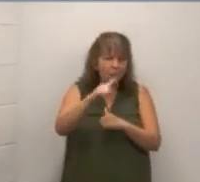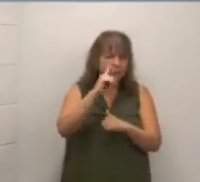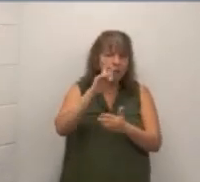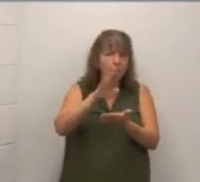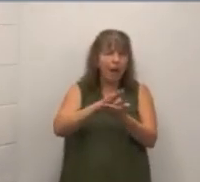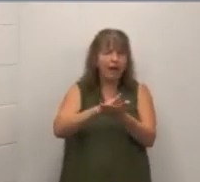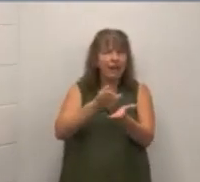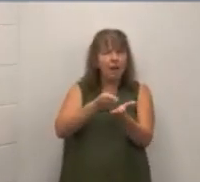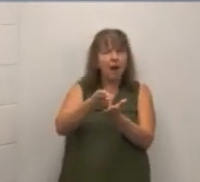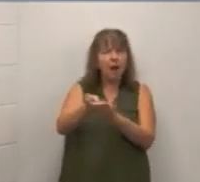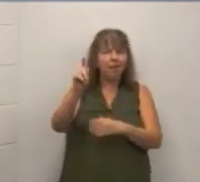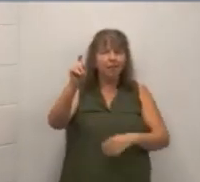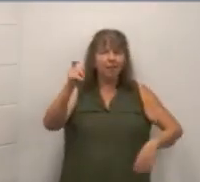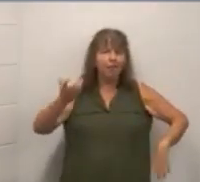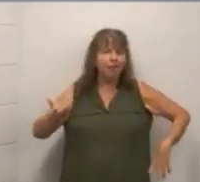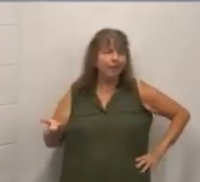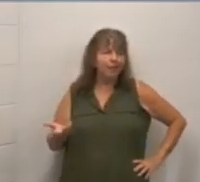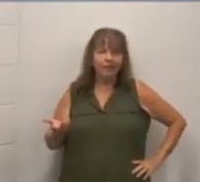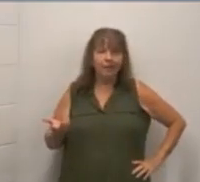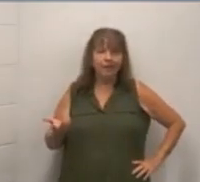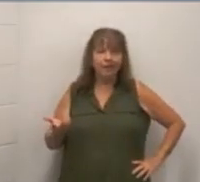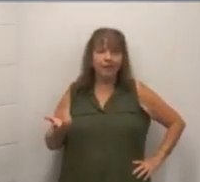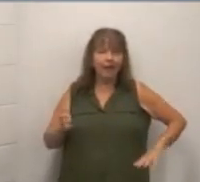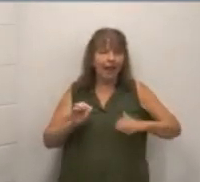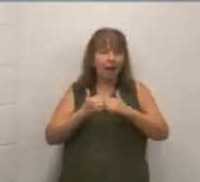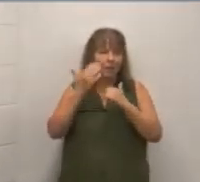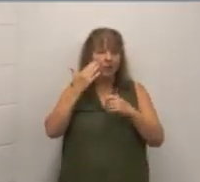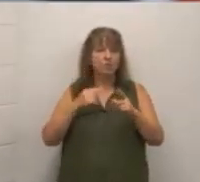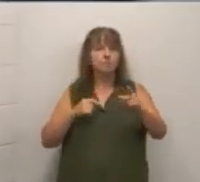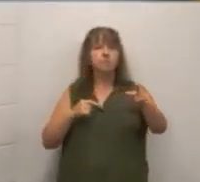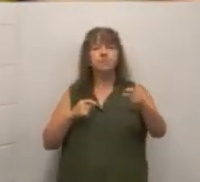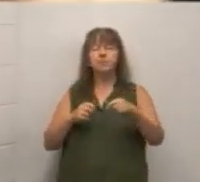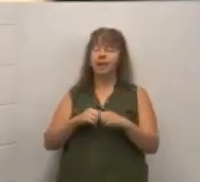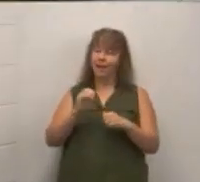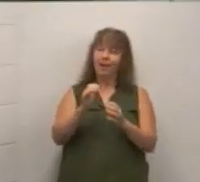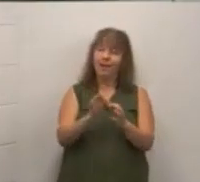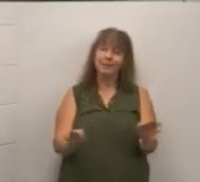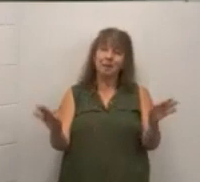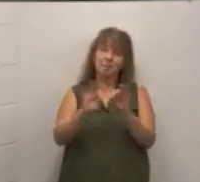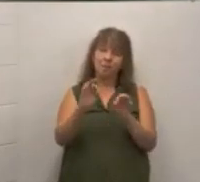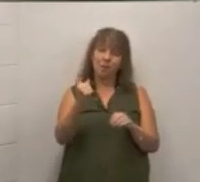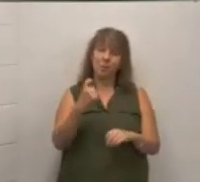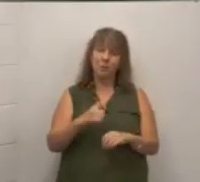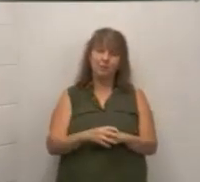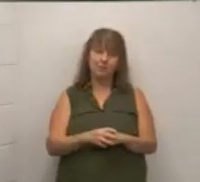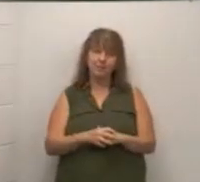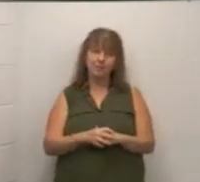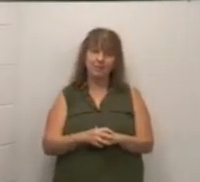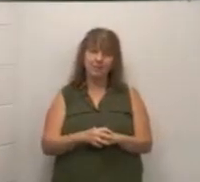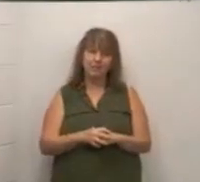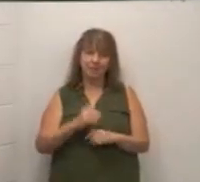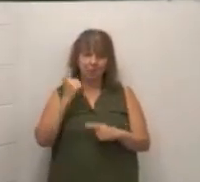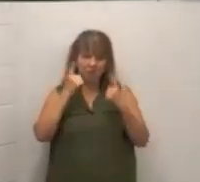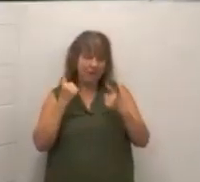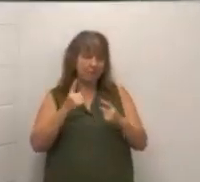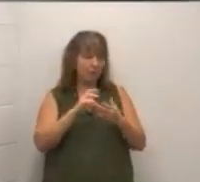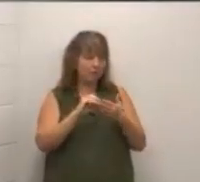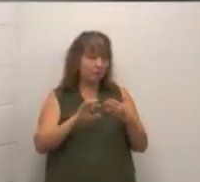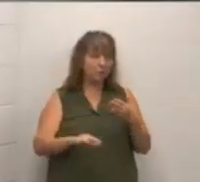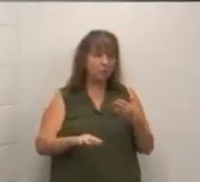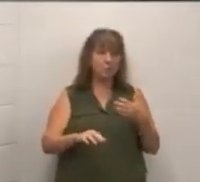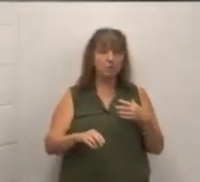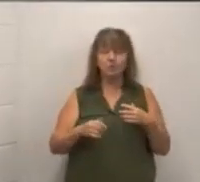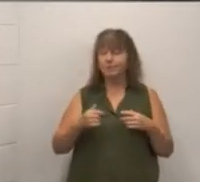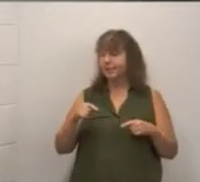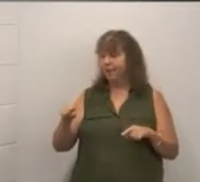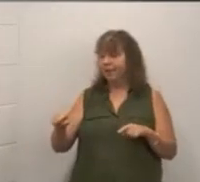Do you want to talk about any of the conversations? So that's an important question as we're thinking about students potentially taking classroom assessments in